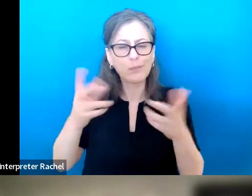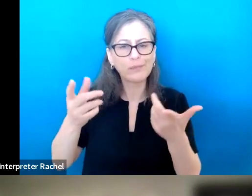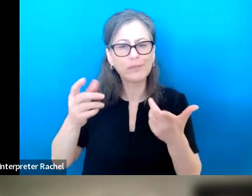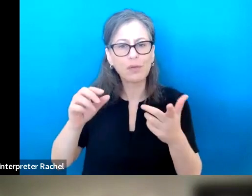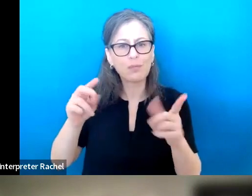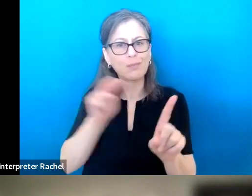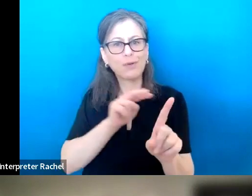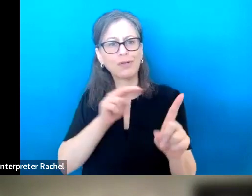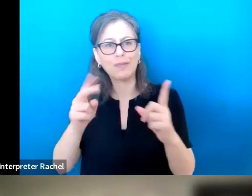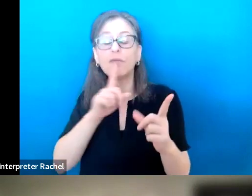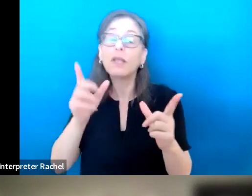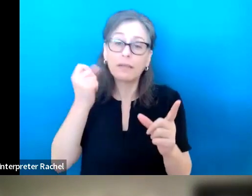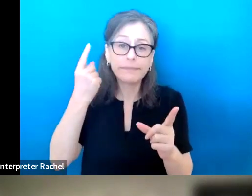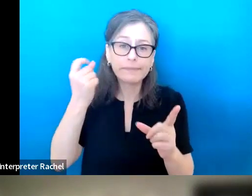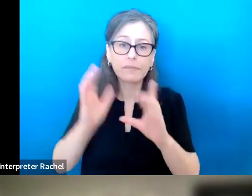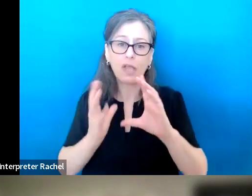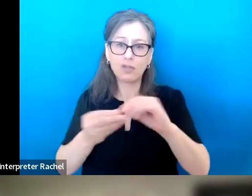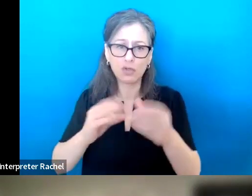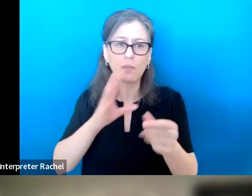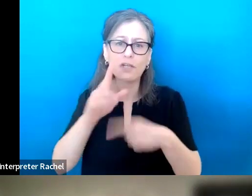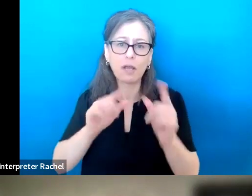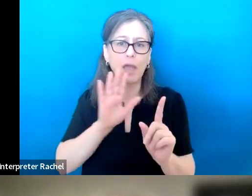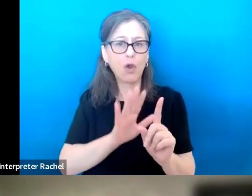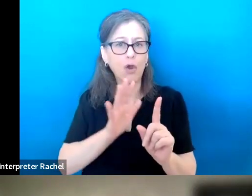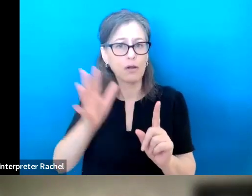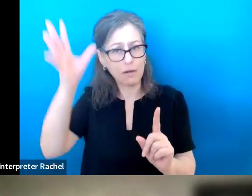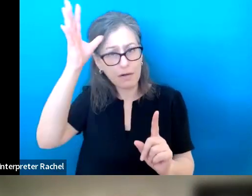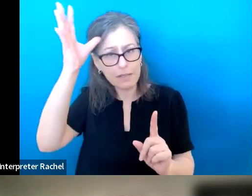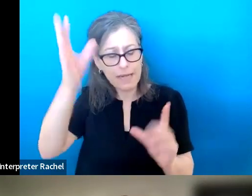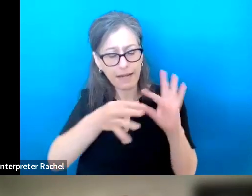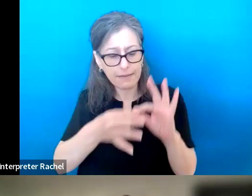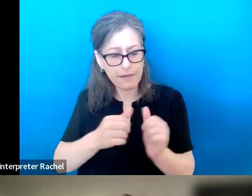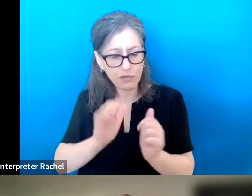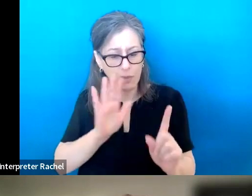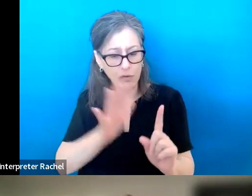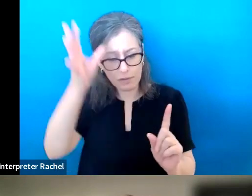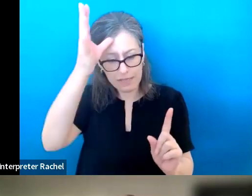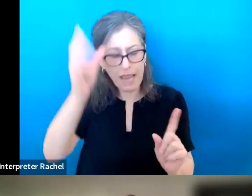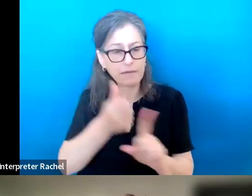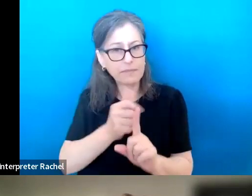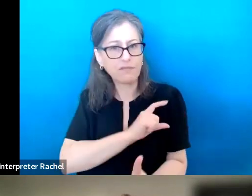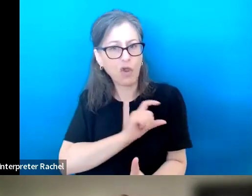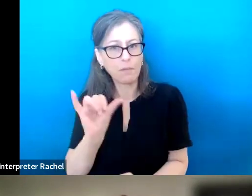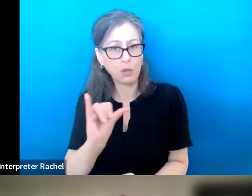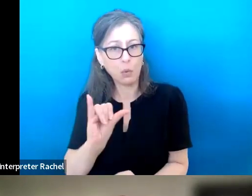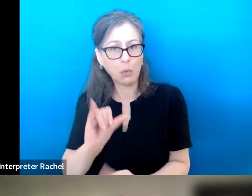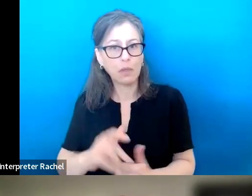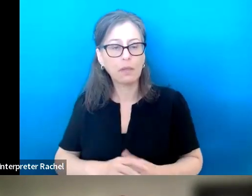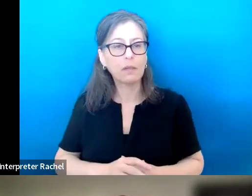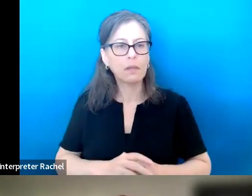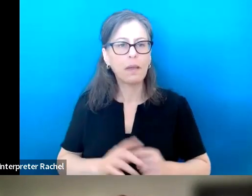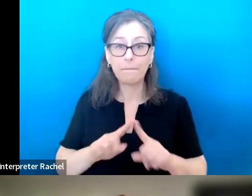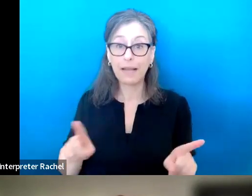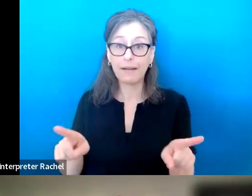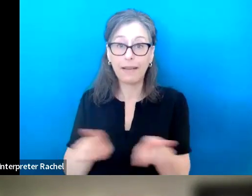Yes, in our story, we talk about her dad and the connection that she has with her dad, who is a cop as well. But being